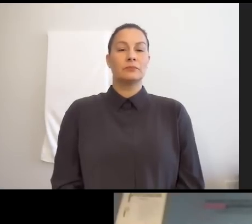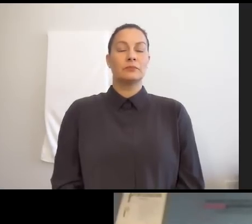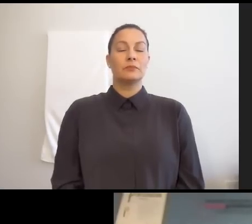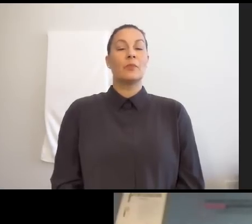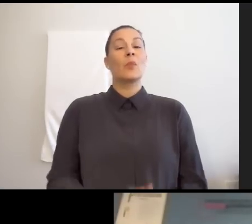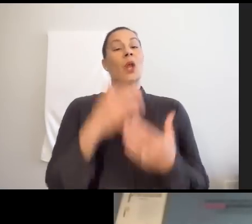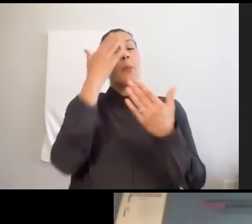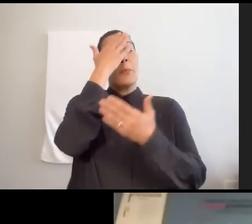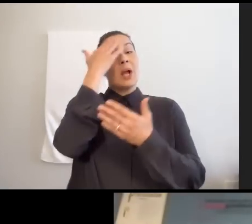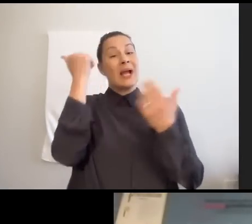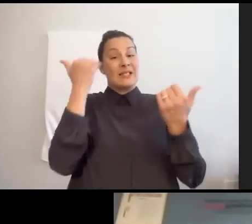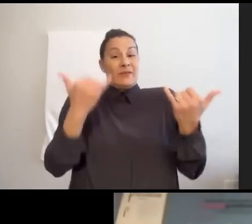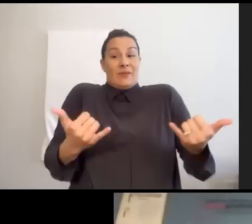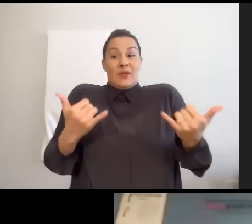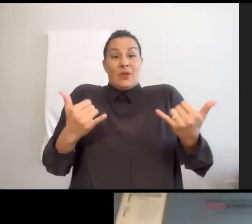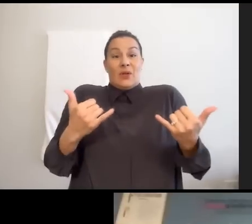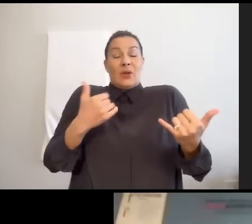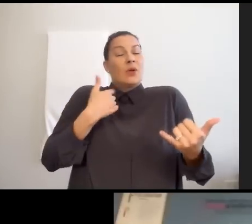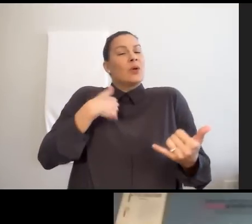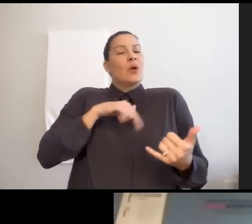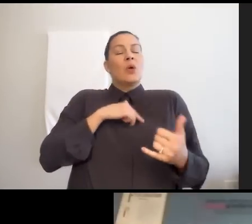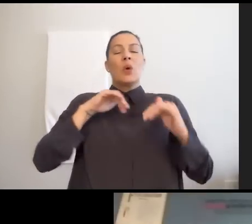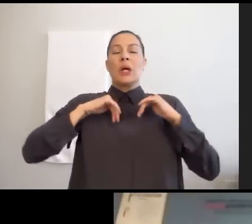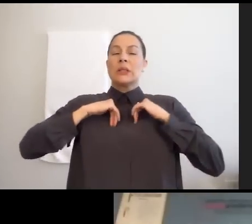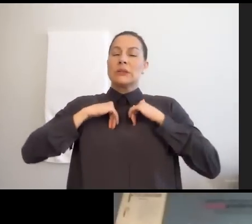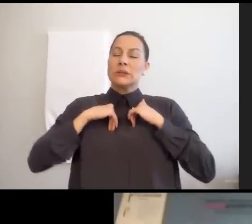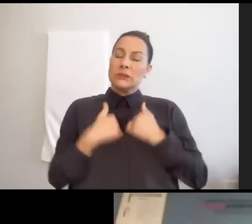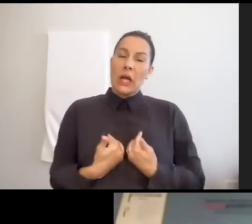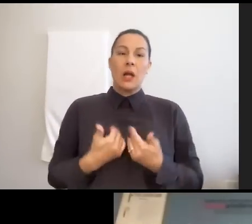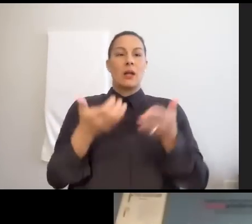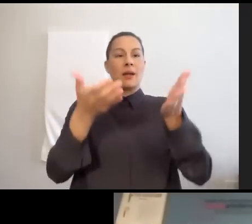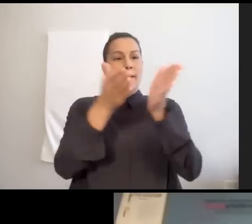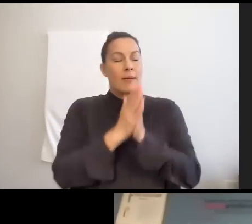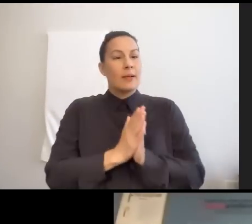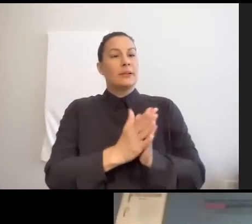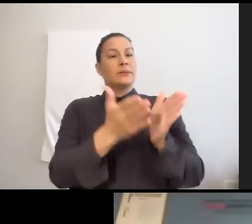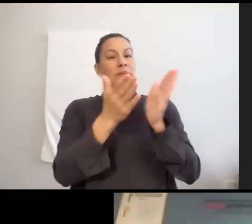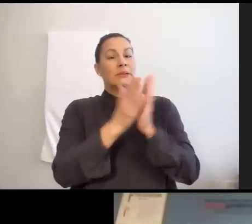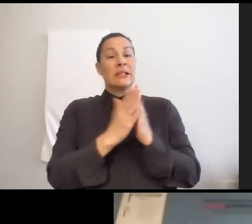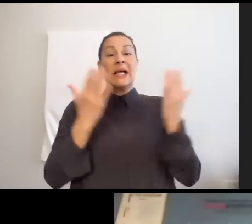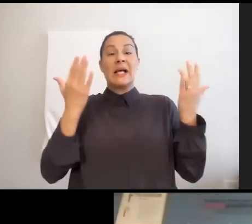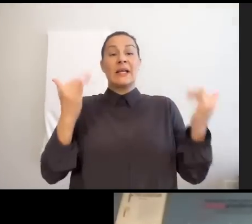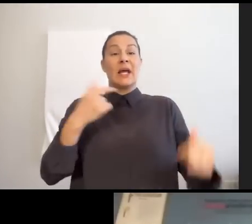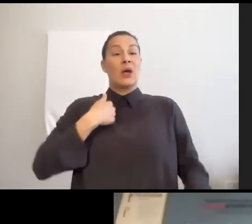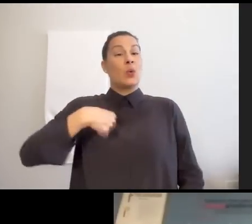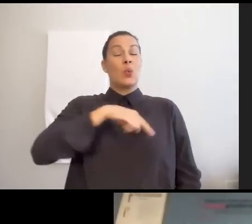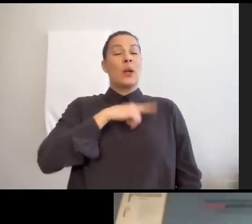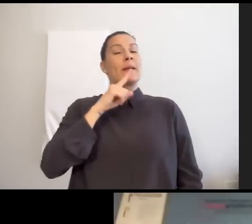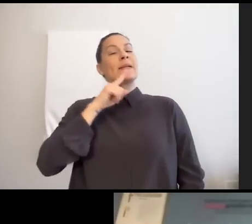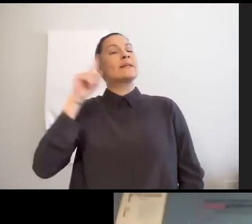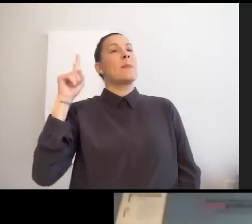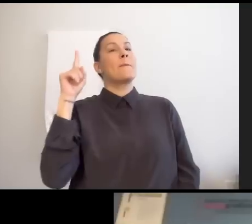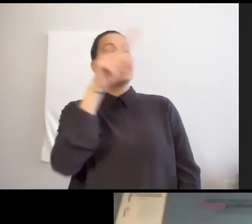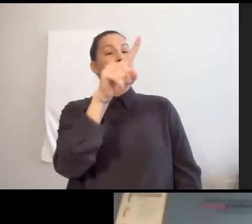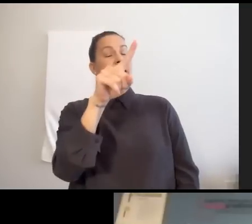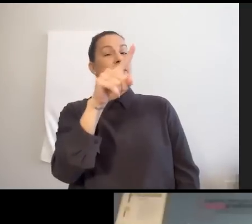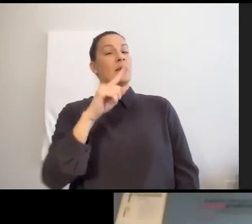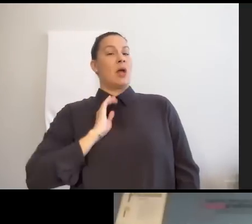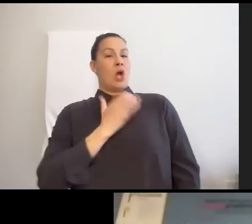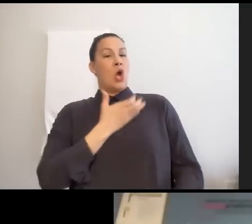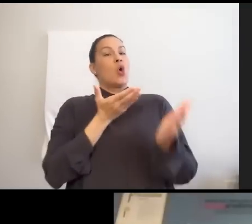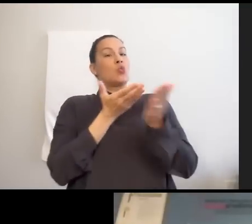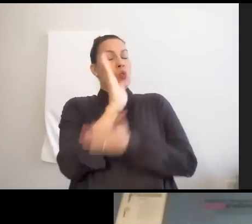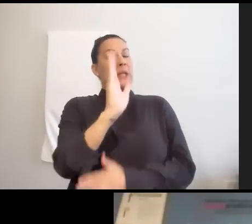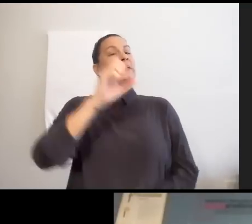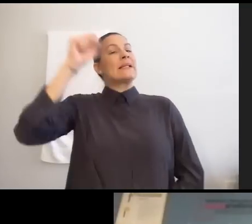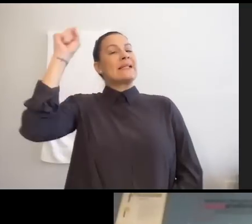this, we are tired of asking. We have grown tired of this. Now we are demanding that our rights be met as sex workers, as transgender